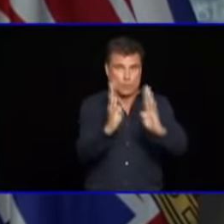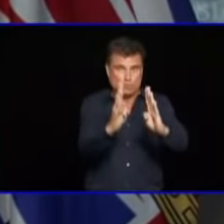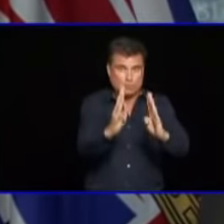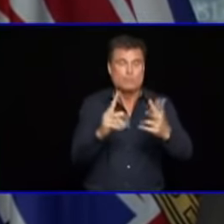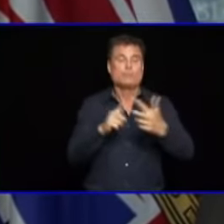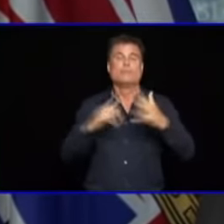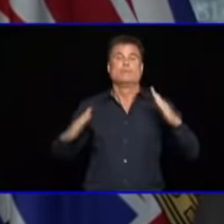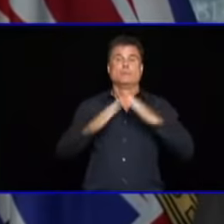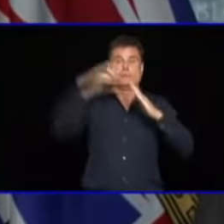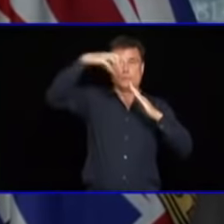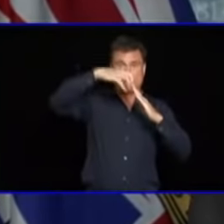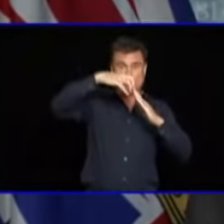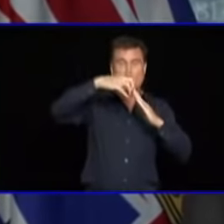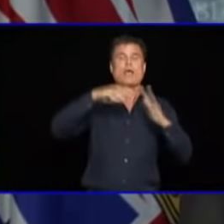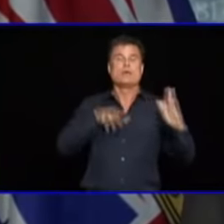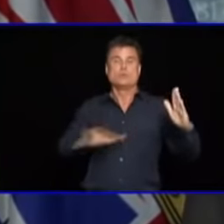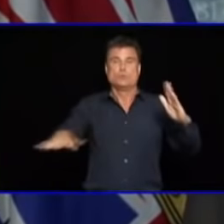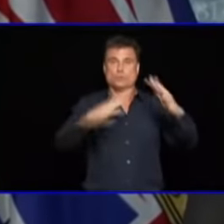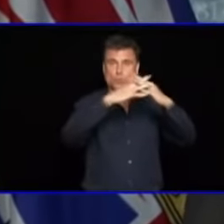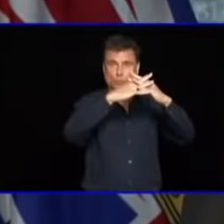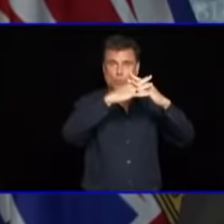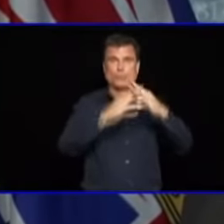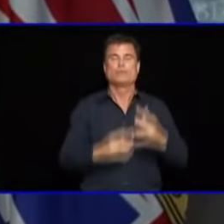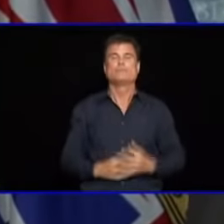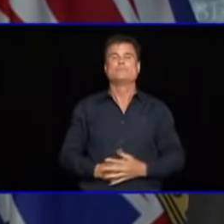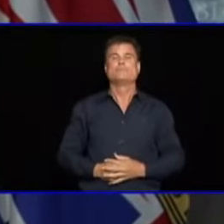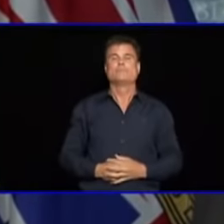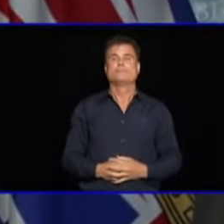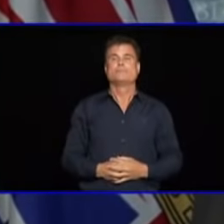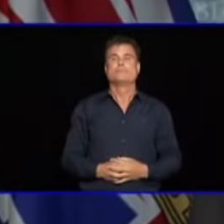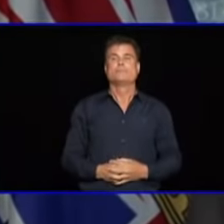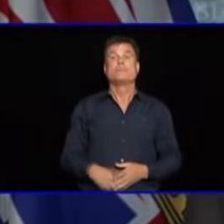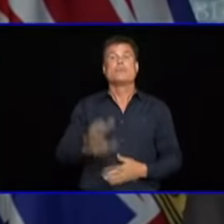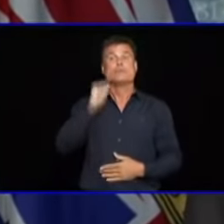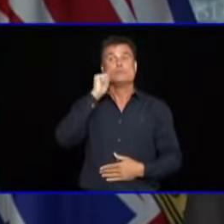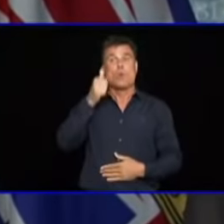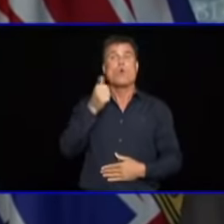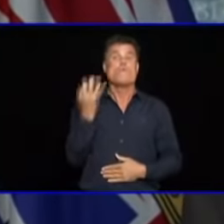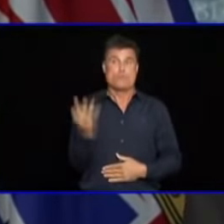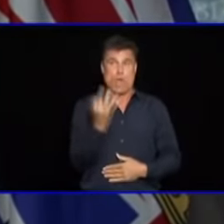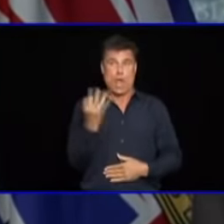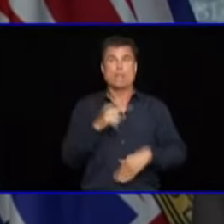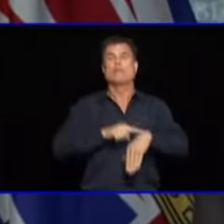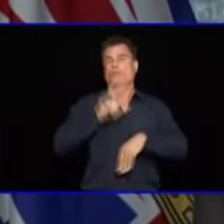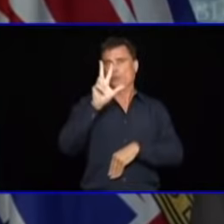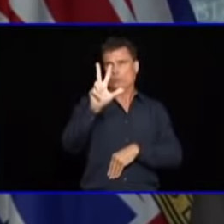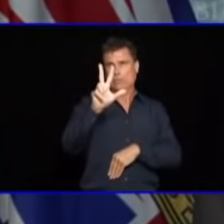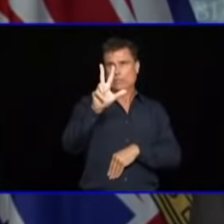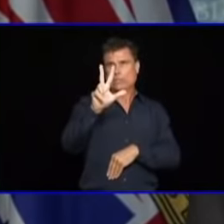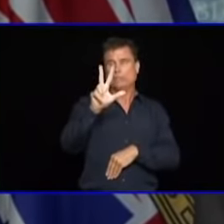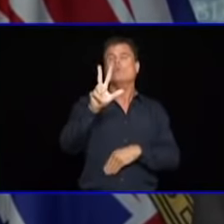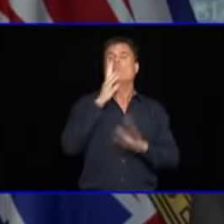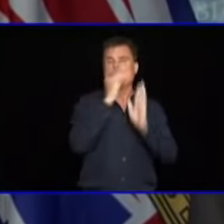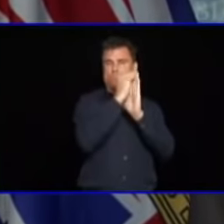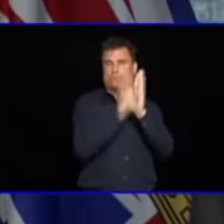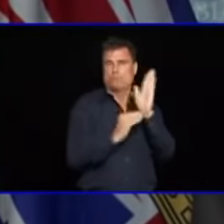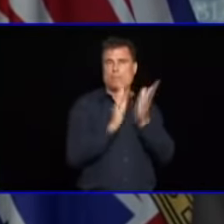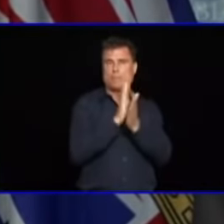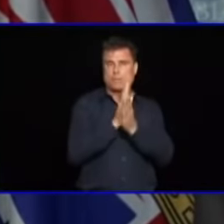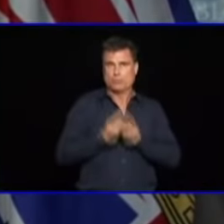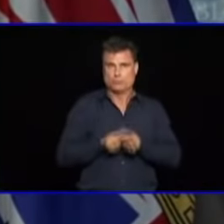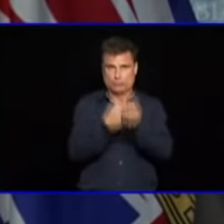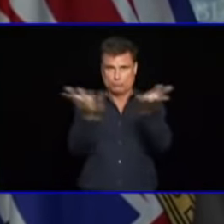people. Tomorrow, Friday at 3 o'clock, we'll be providing written briefing with